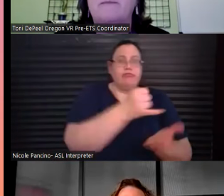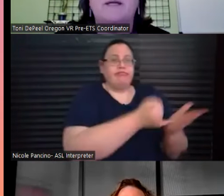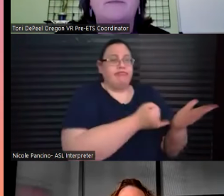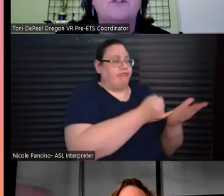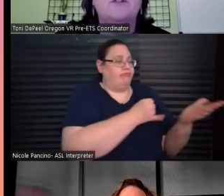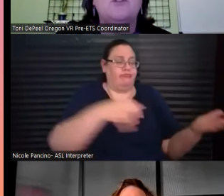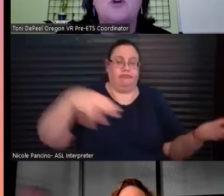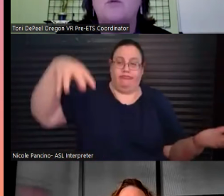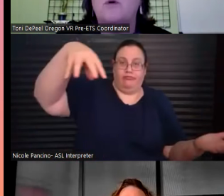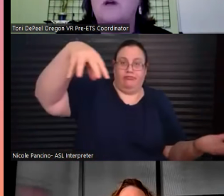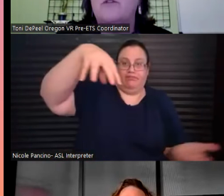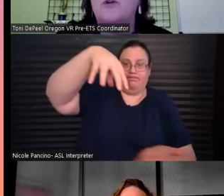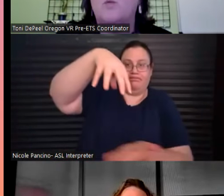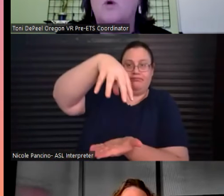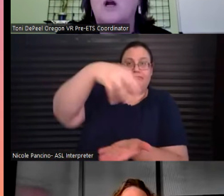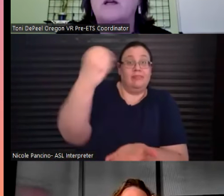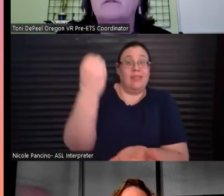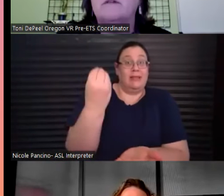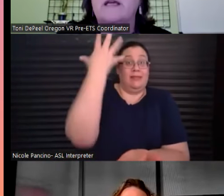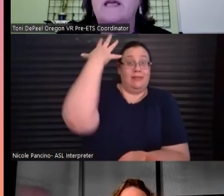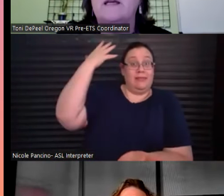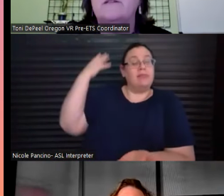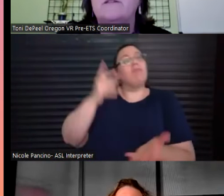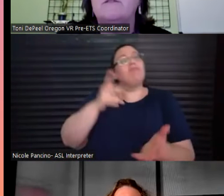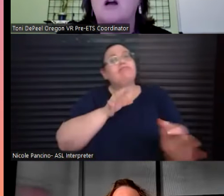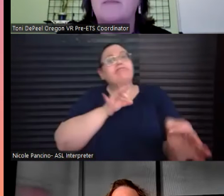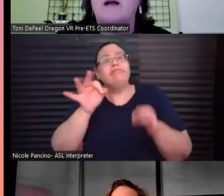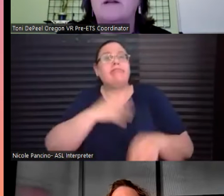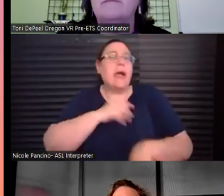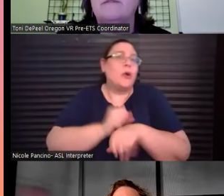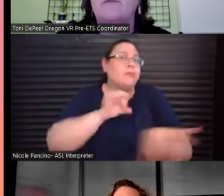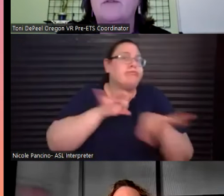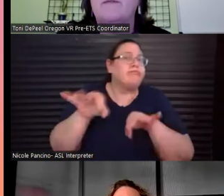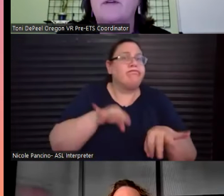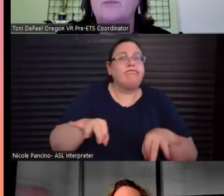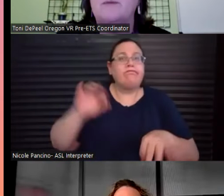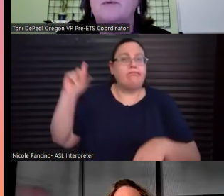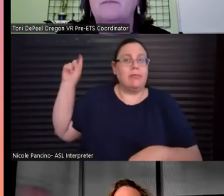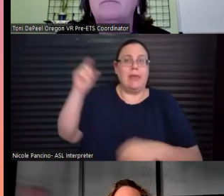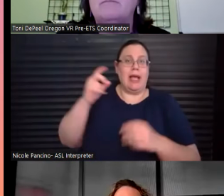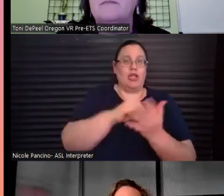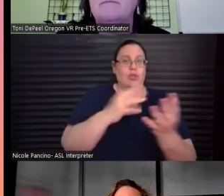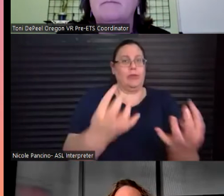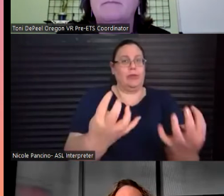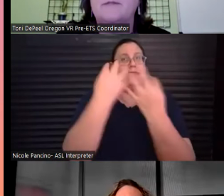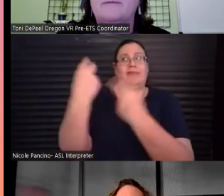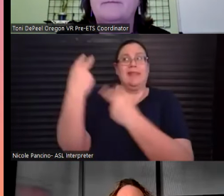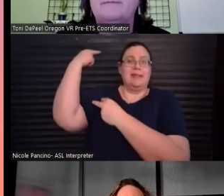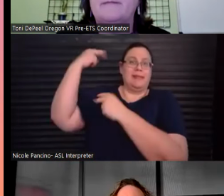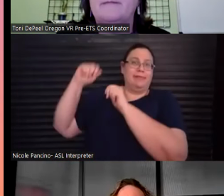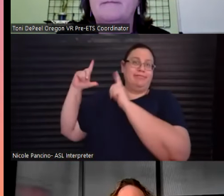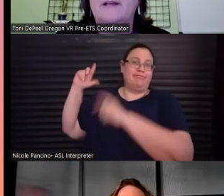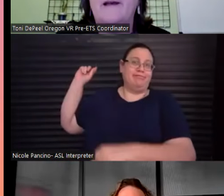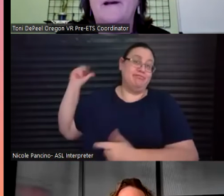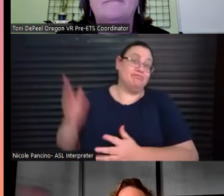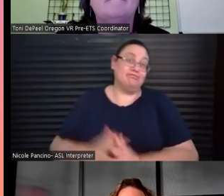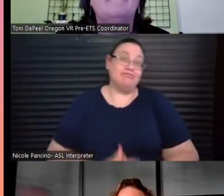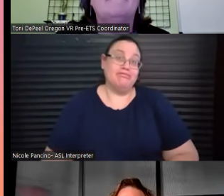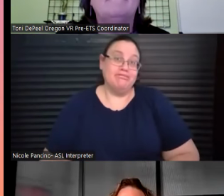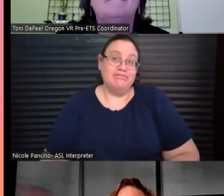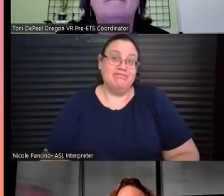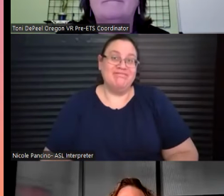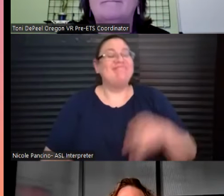it and be able to show their work and talk about it in front of other people. So Thank